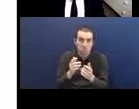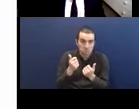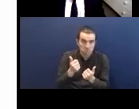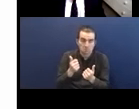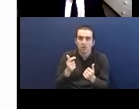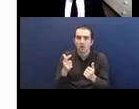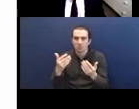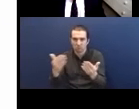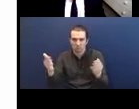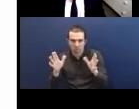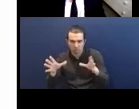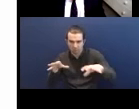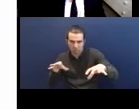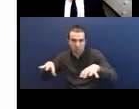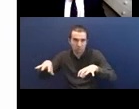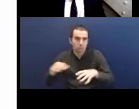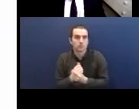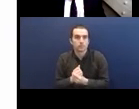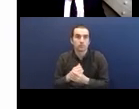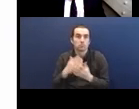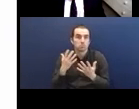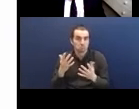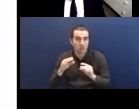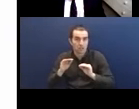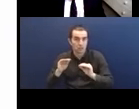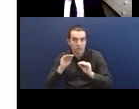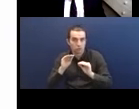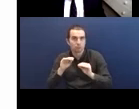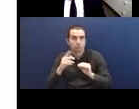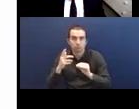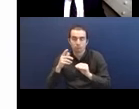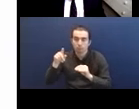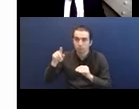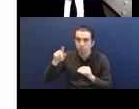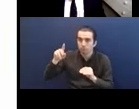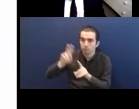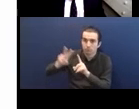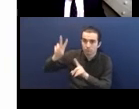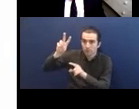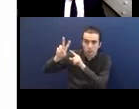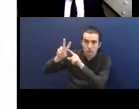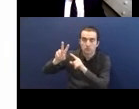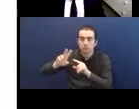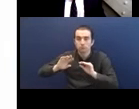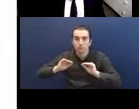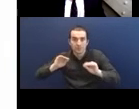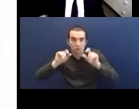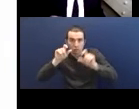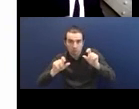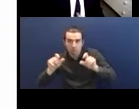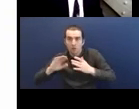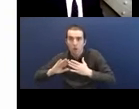be made aware of the problem that the primary school is inclusive, but not the next level. Yeah. The next level of grades must be supported to do the same.